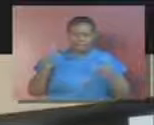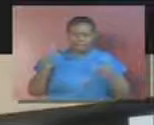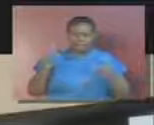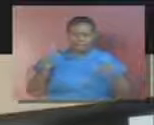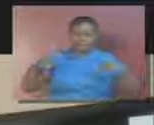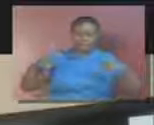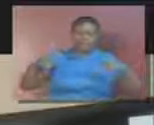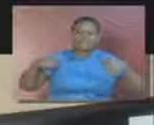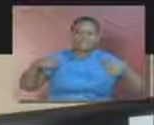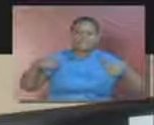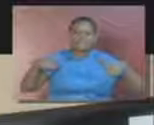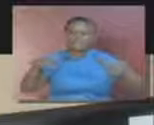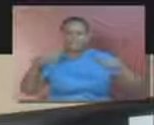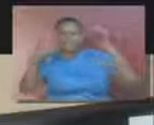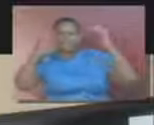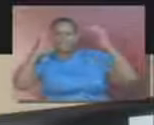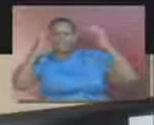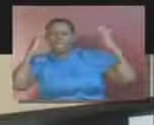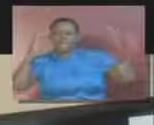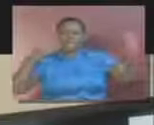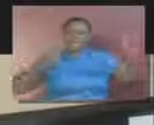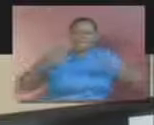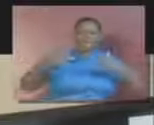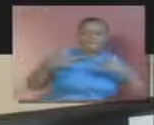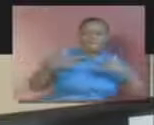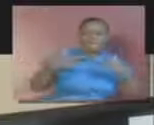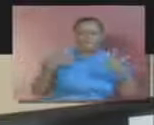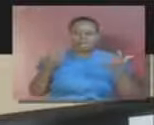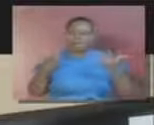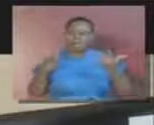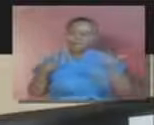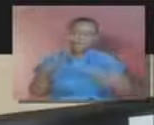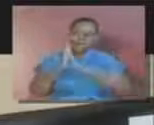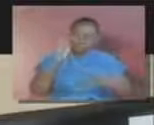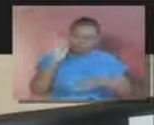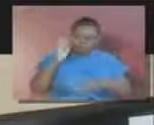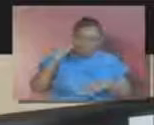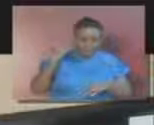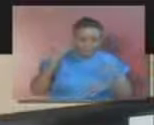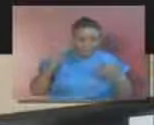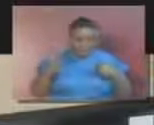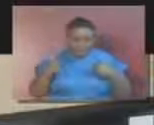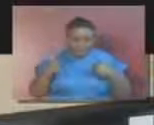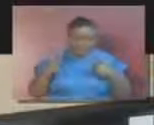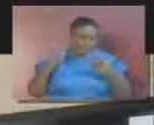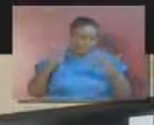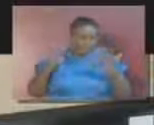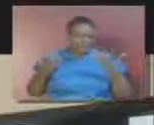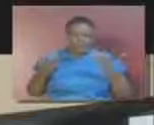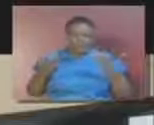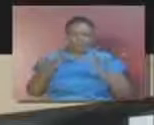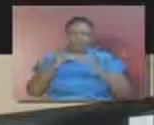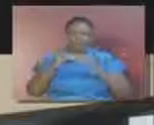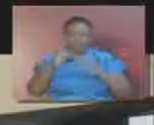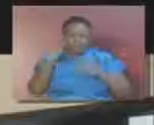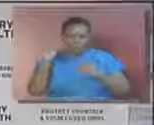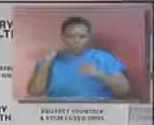there now be a broader clinical discussion about variants in Trinidad and Tobago? Thank